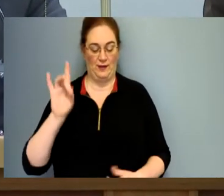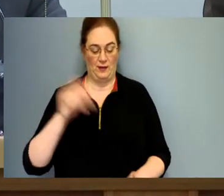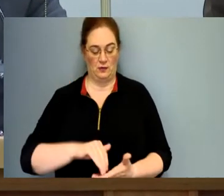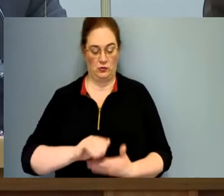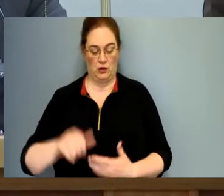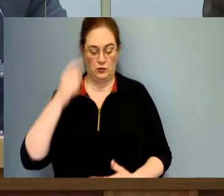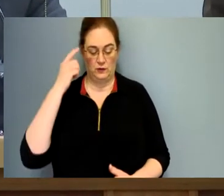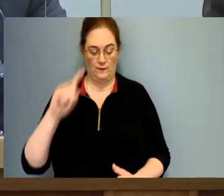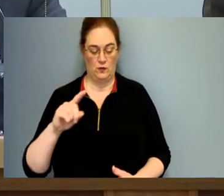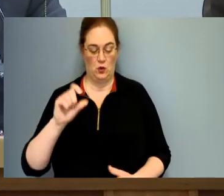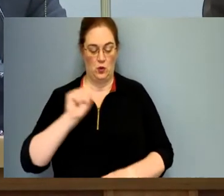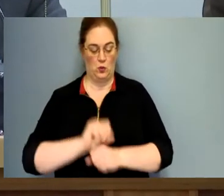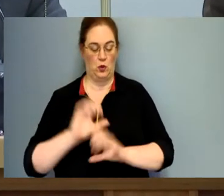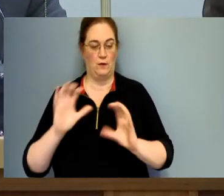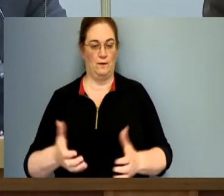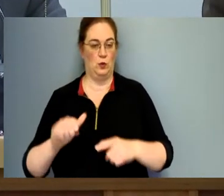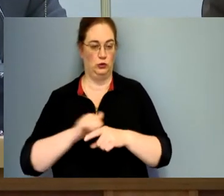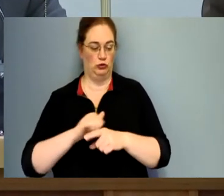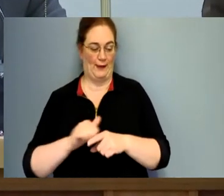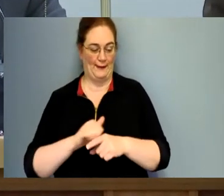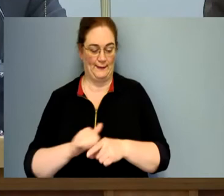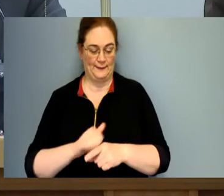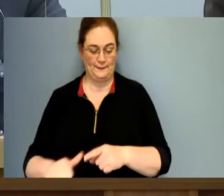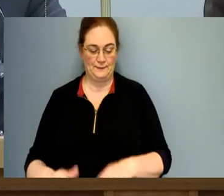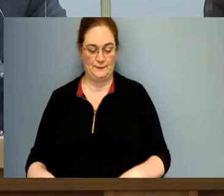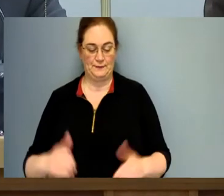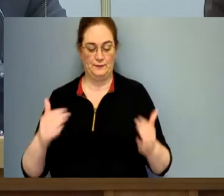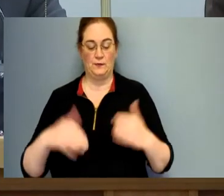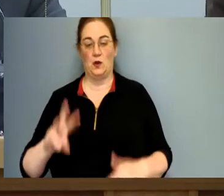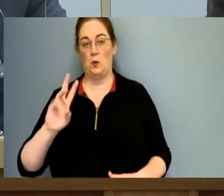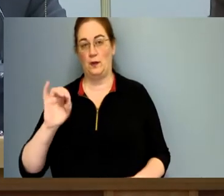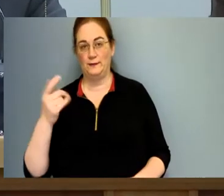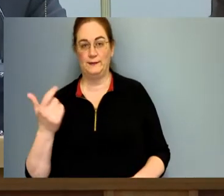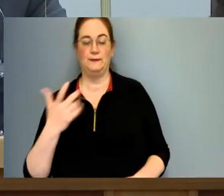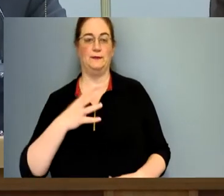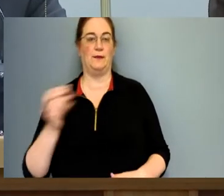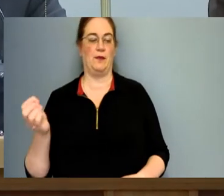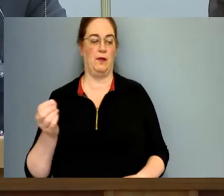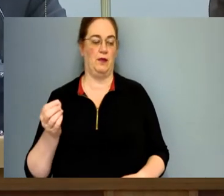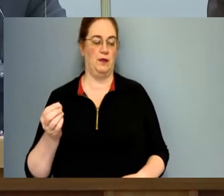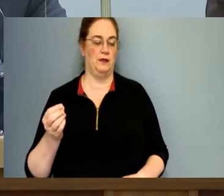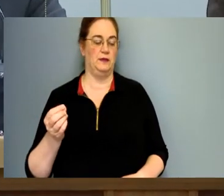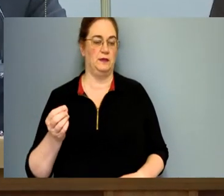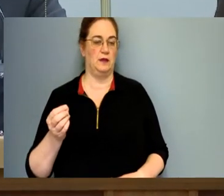$108,000 for workforce training, welding, and